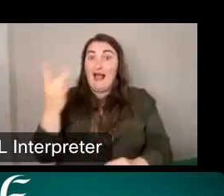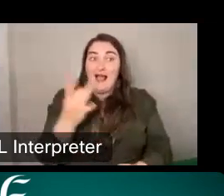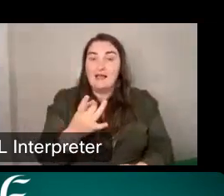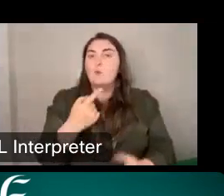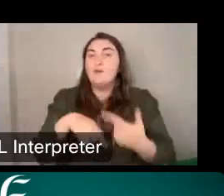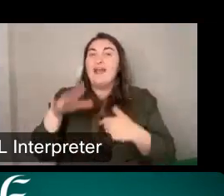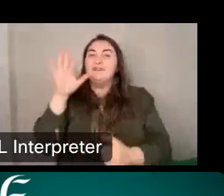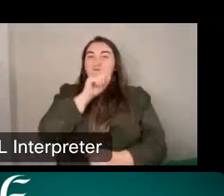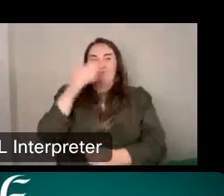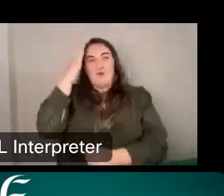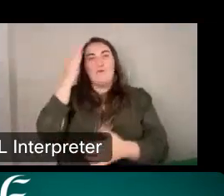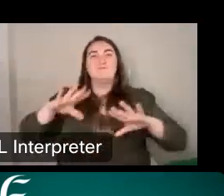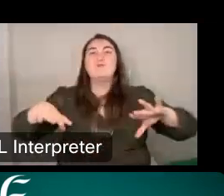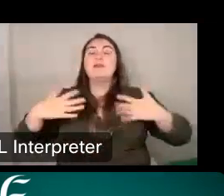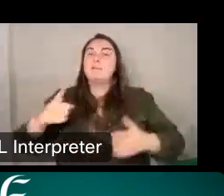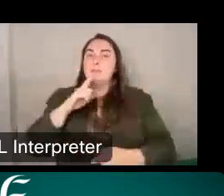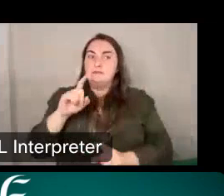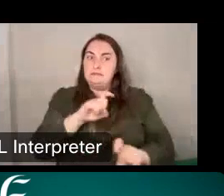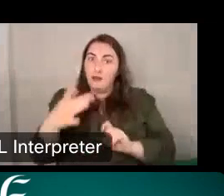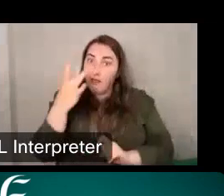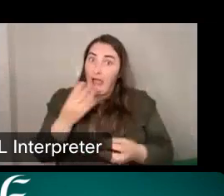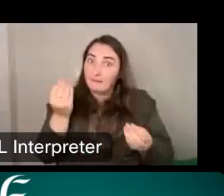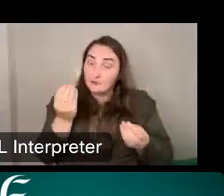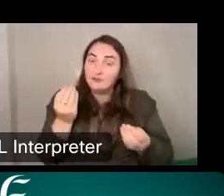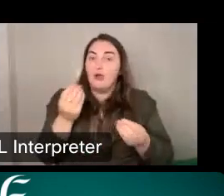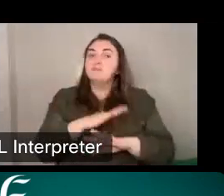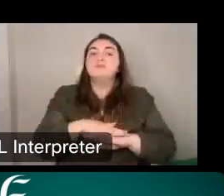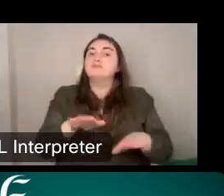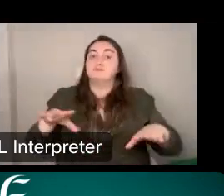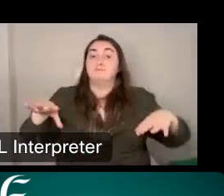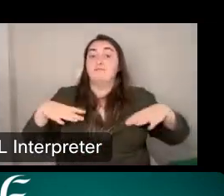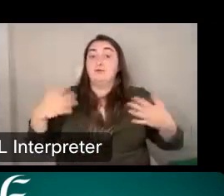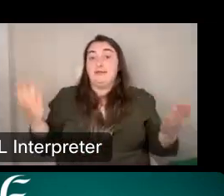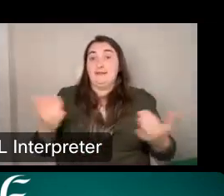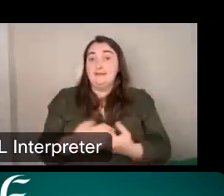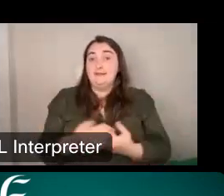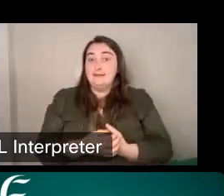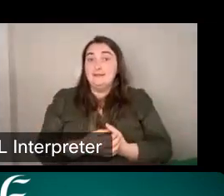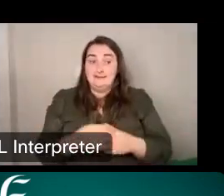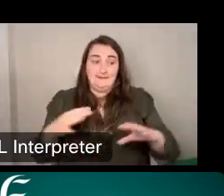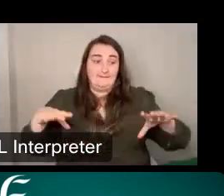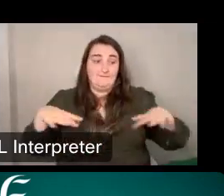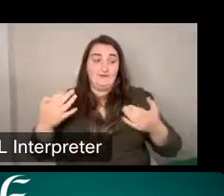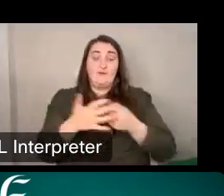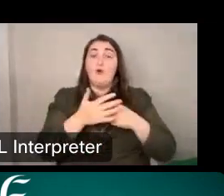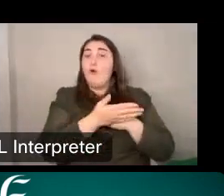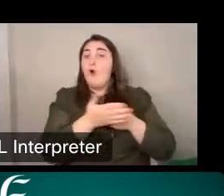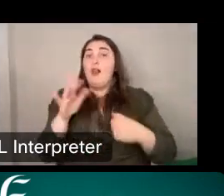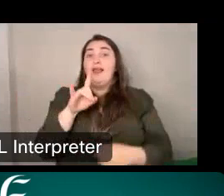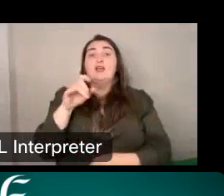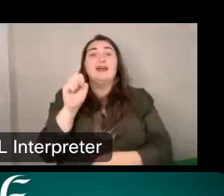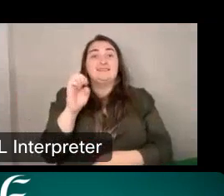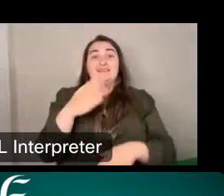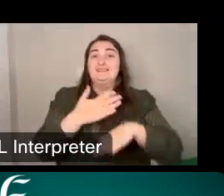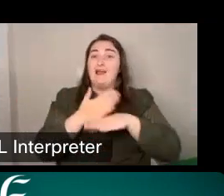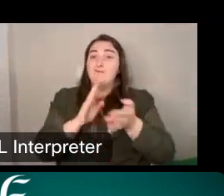but we still get questions on it. The EAP service and EAP counselling is free to all HSE employees. And